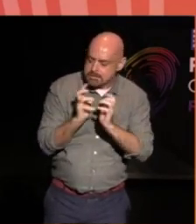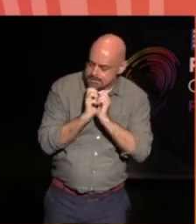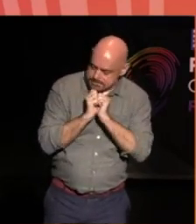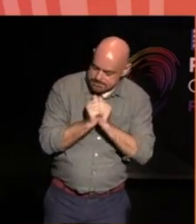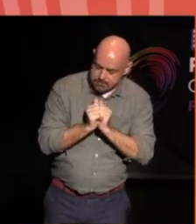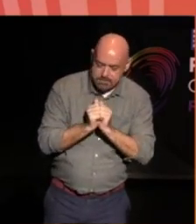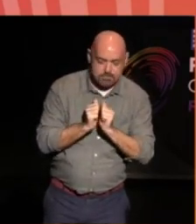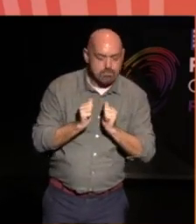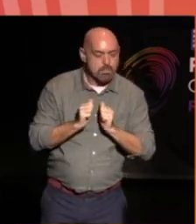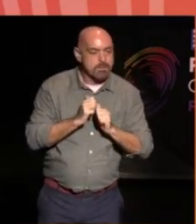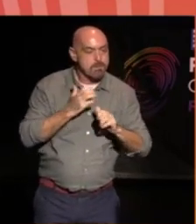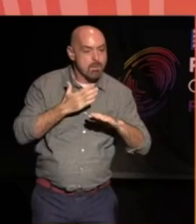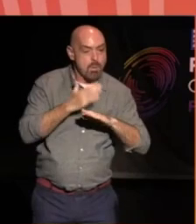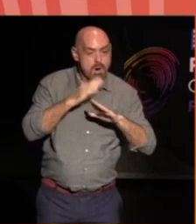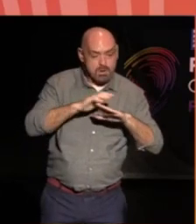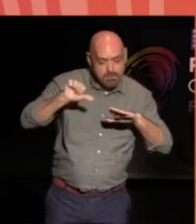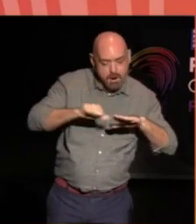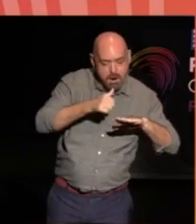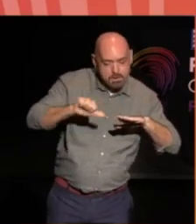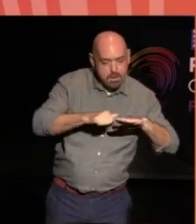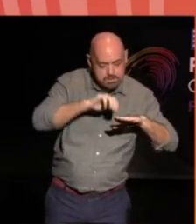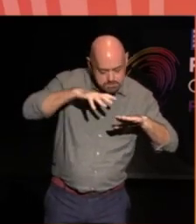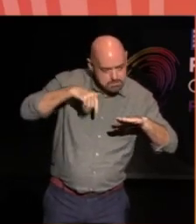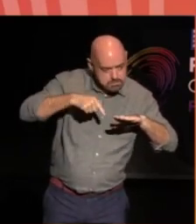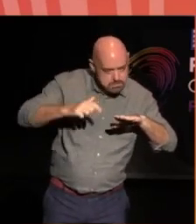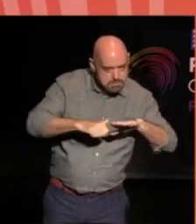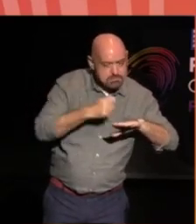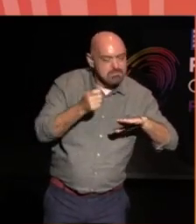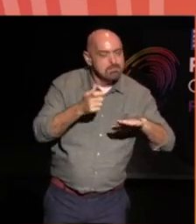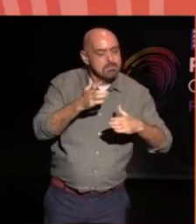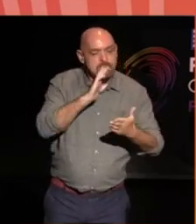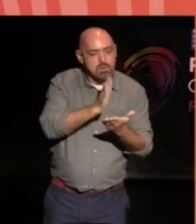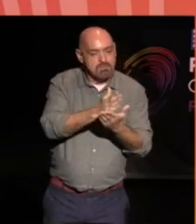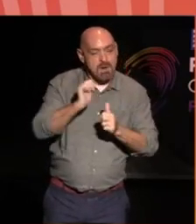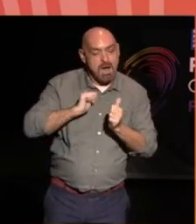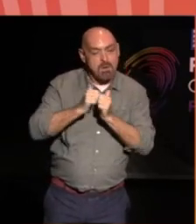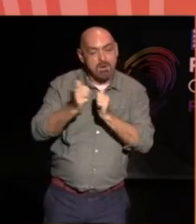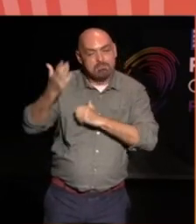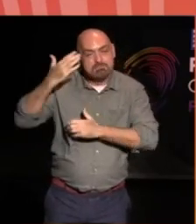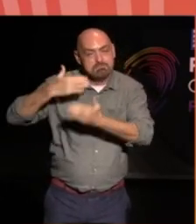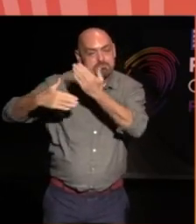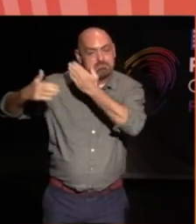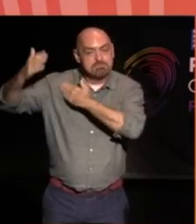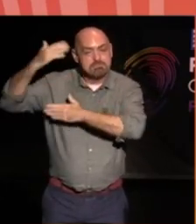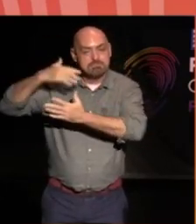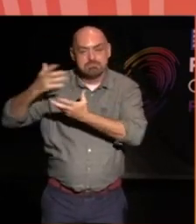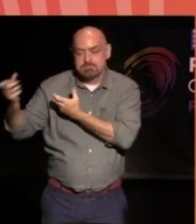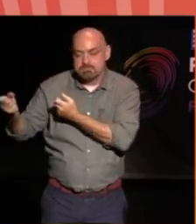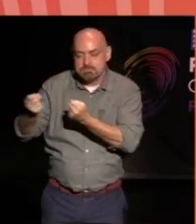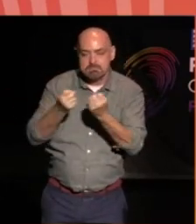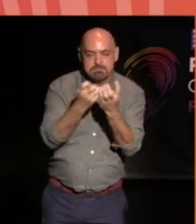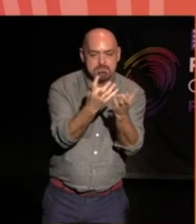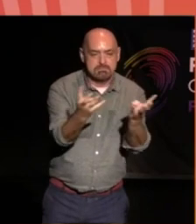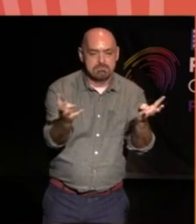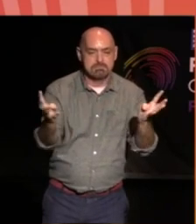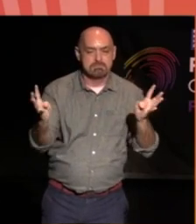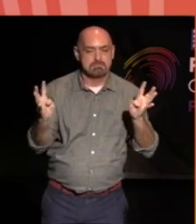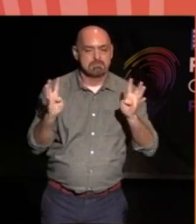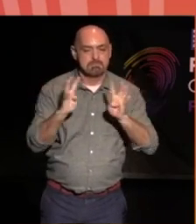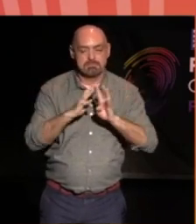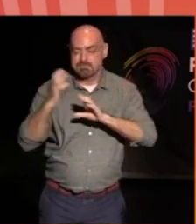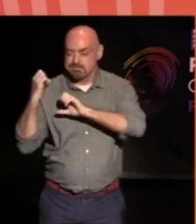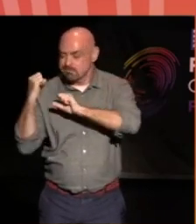The work of archaeologists confirms that the ancestors hauled the sacred circle hundreds